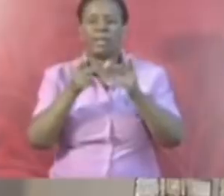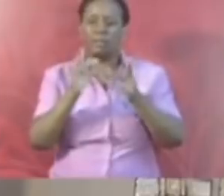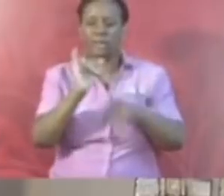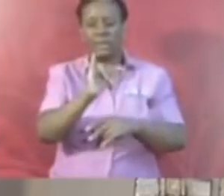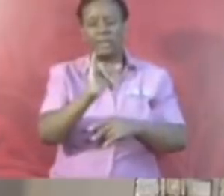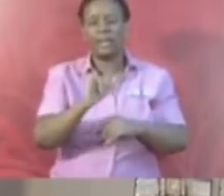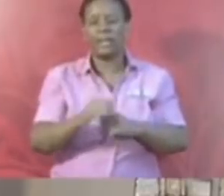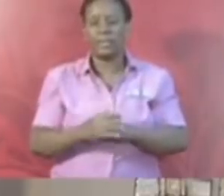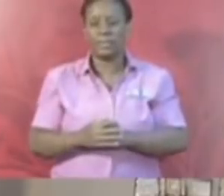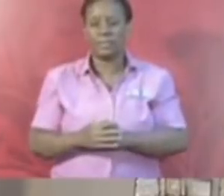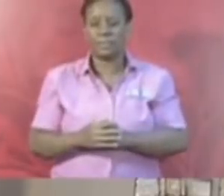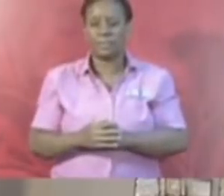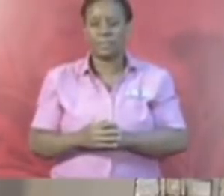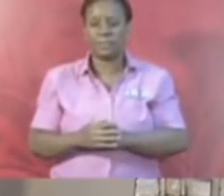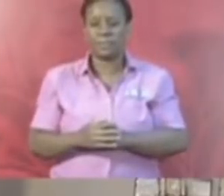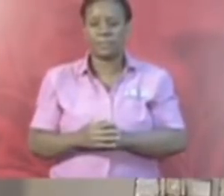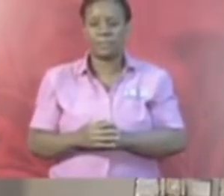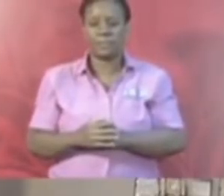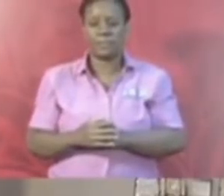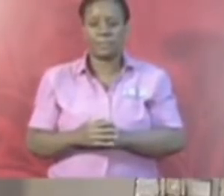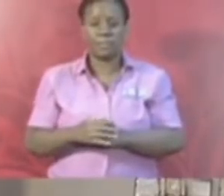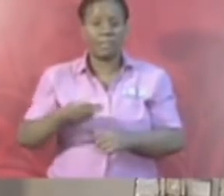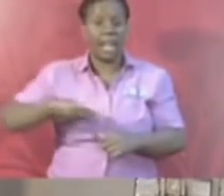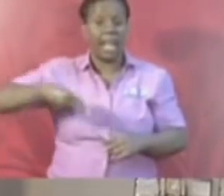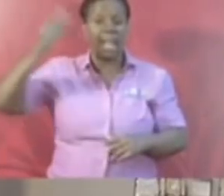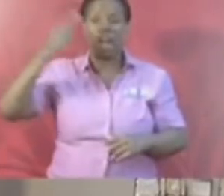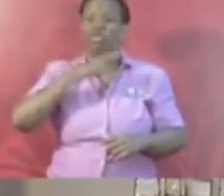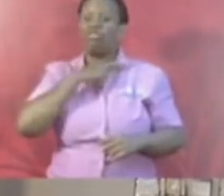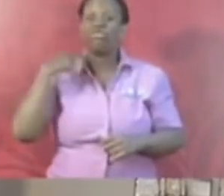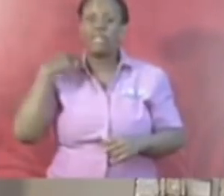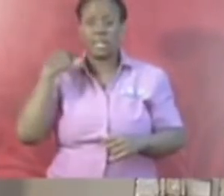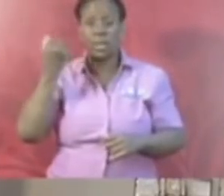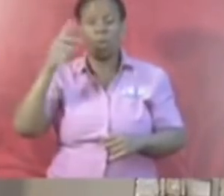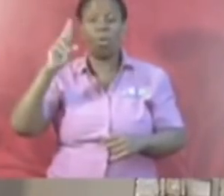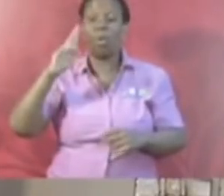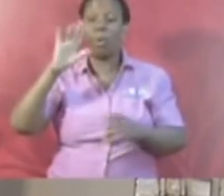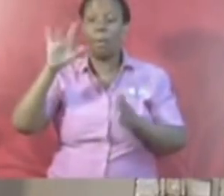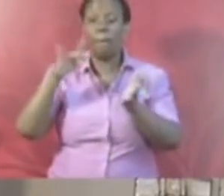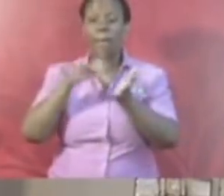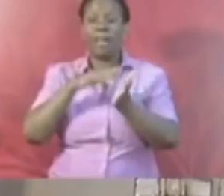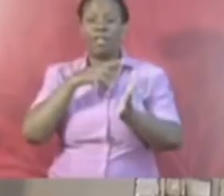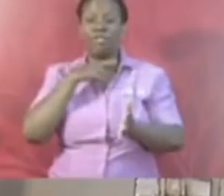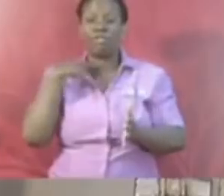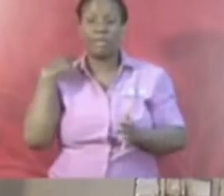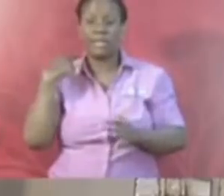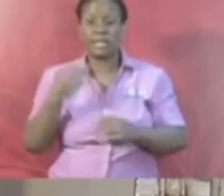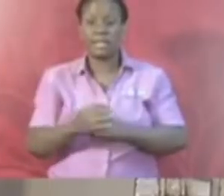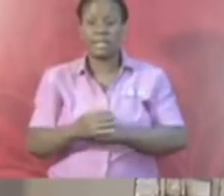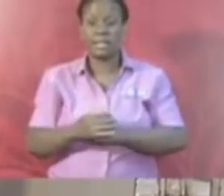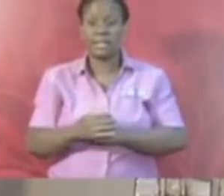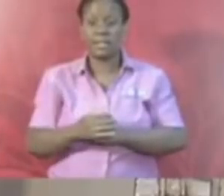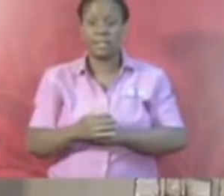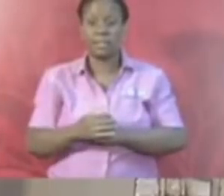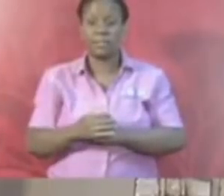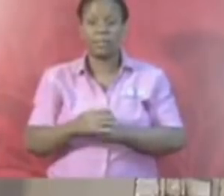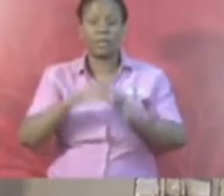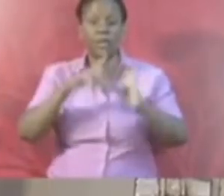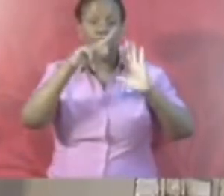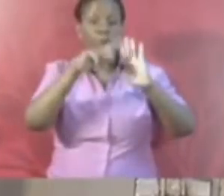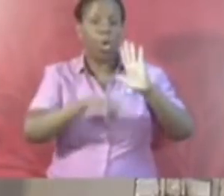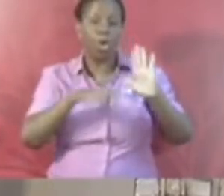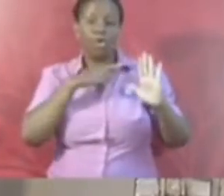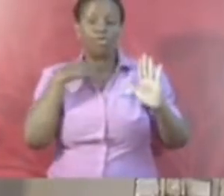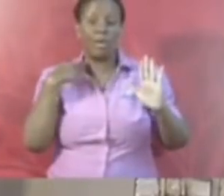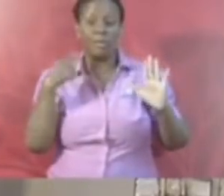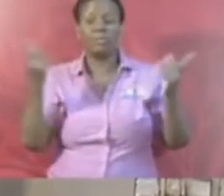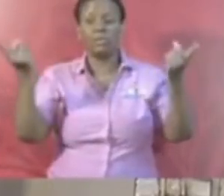High risk, medium risk, as determined by WHO and the Ministry of Health. You come in, we swab you, you